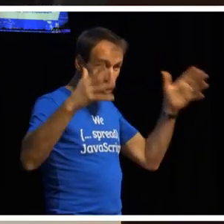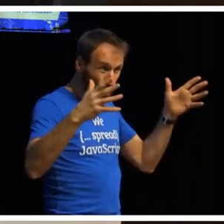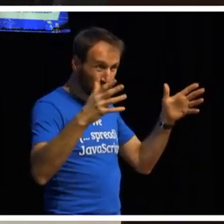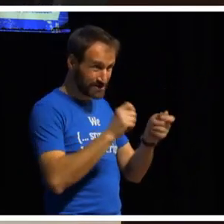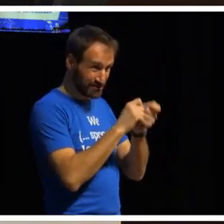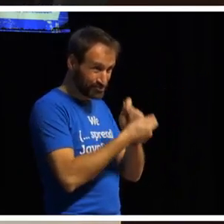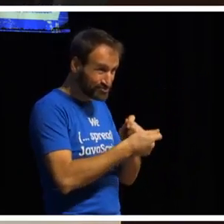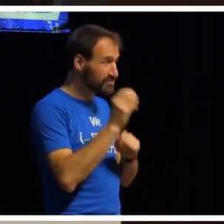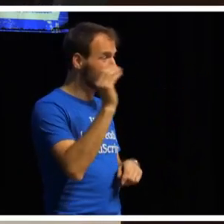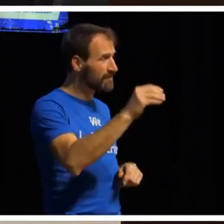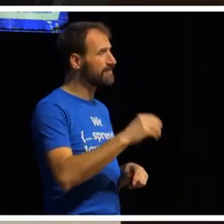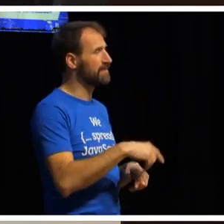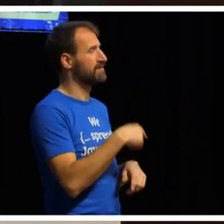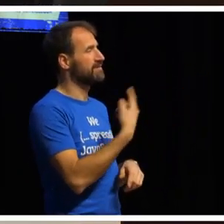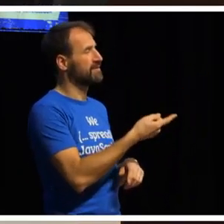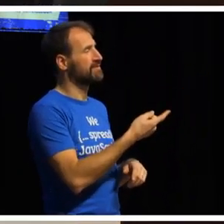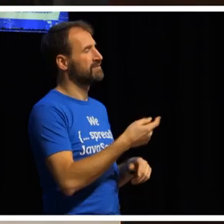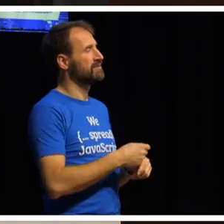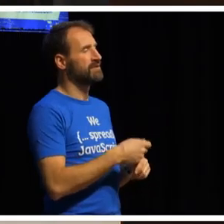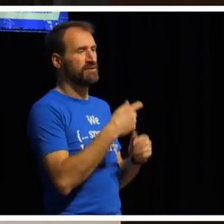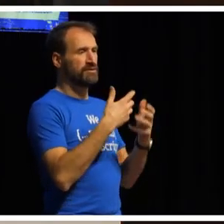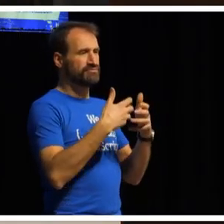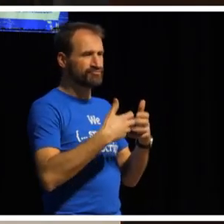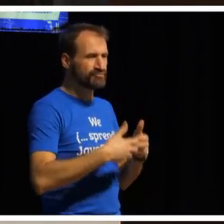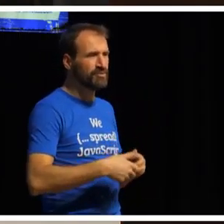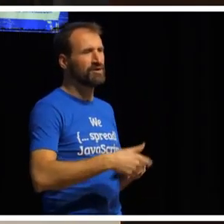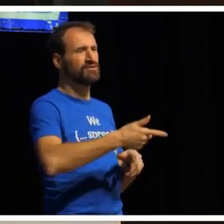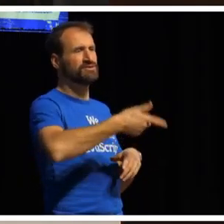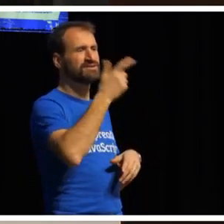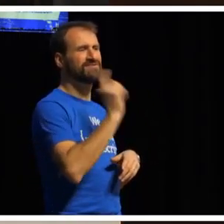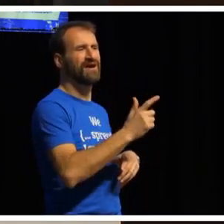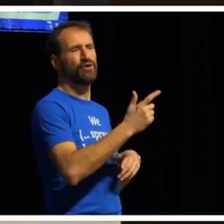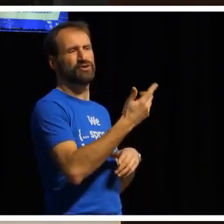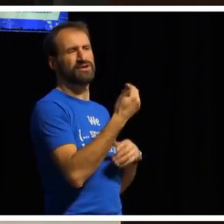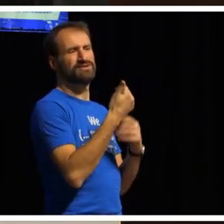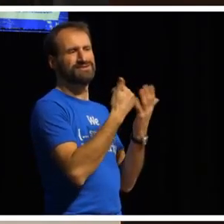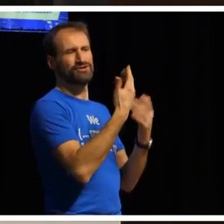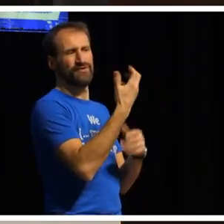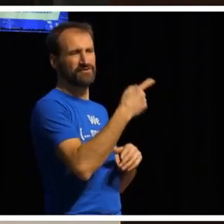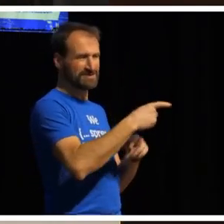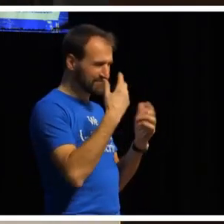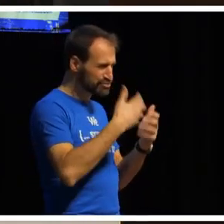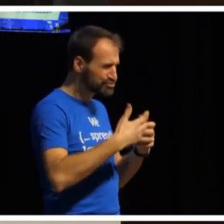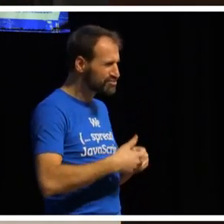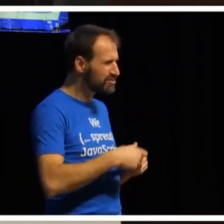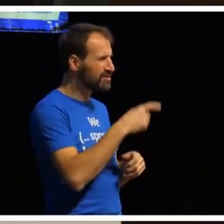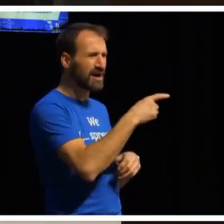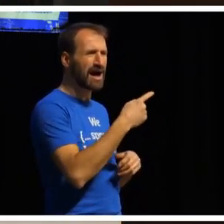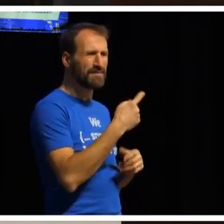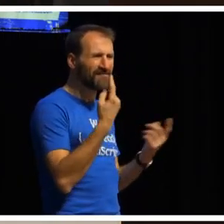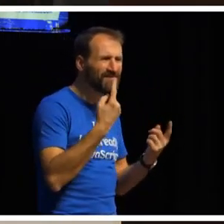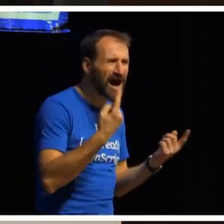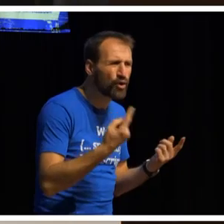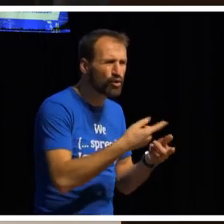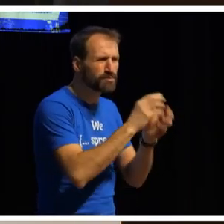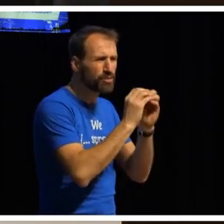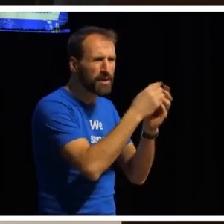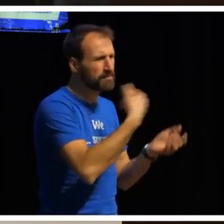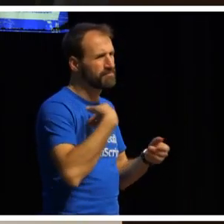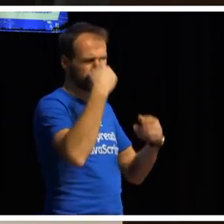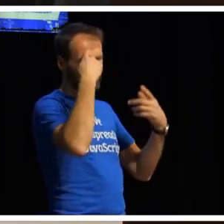it'll start outputting the character 255, which is nowhere in your code at all. And you have no idea why.